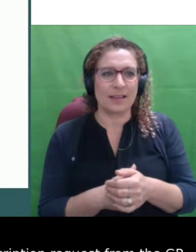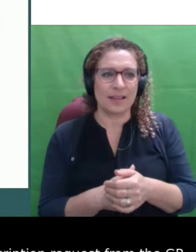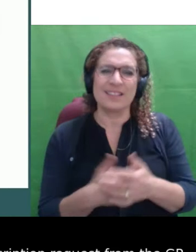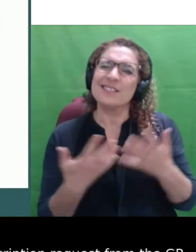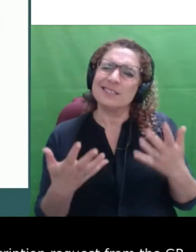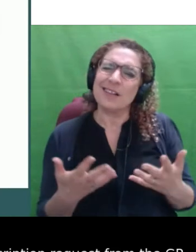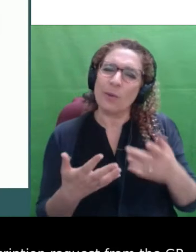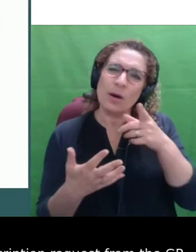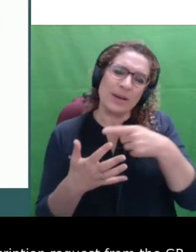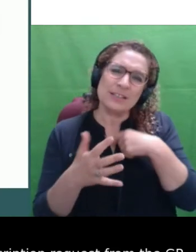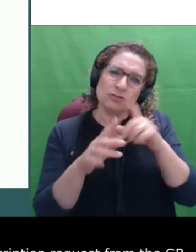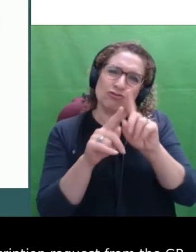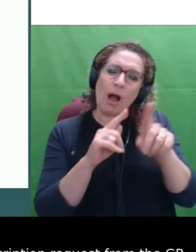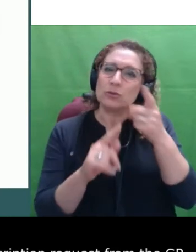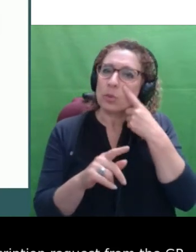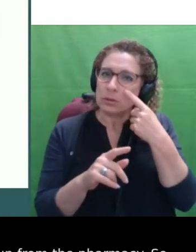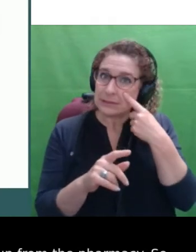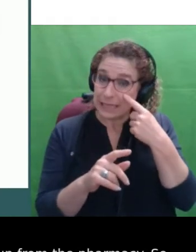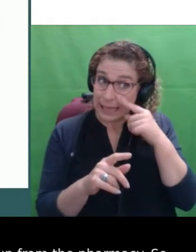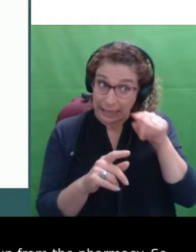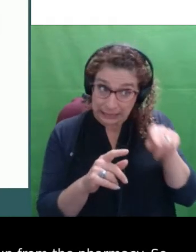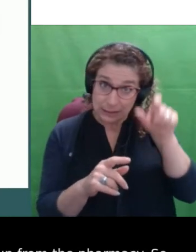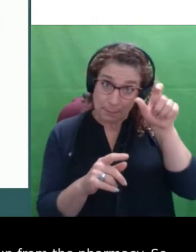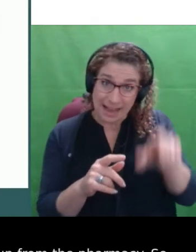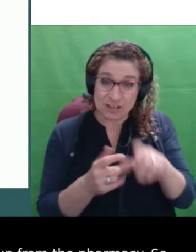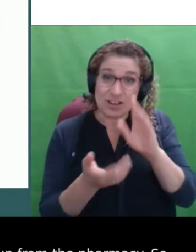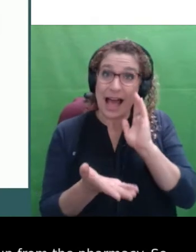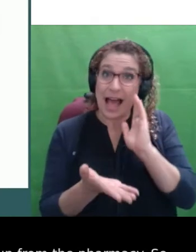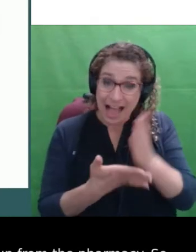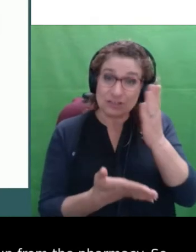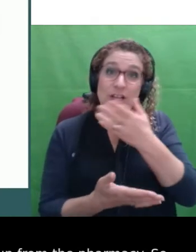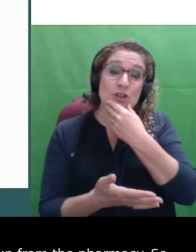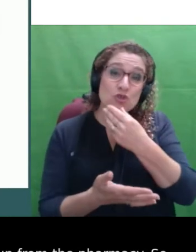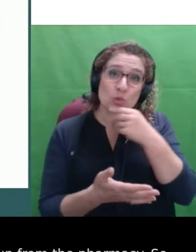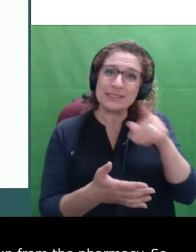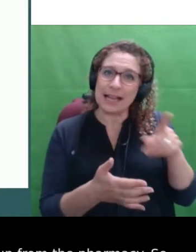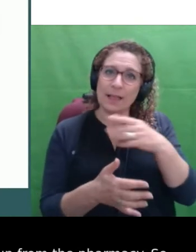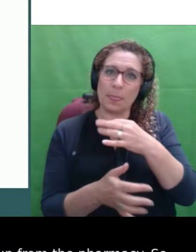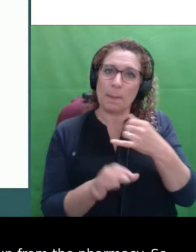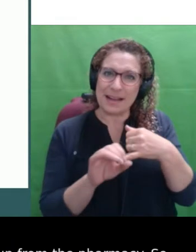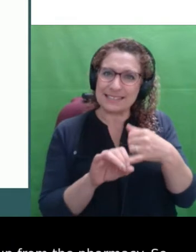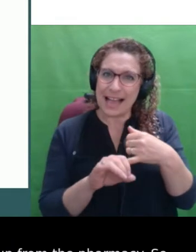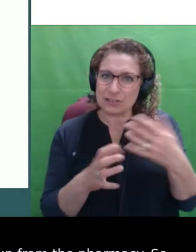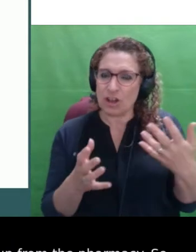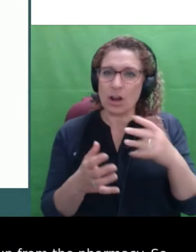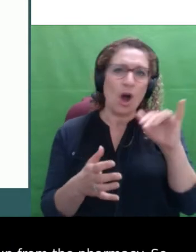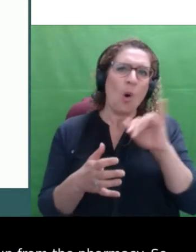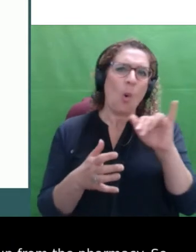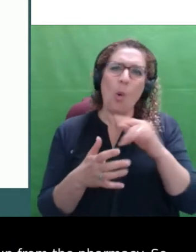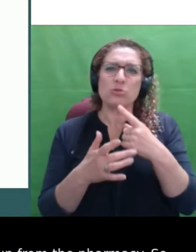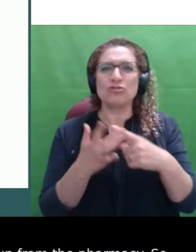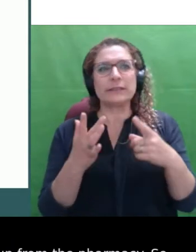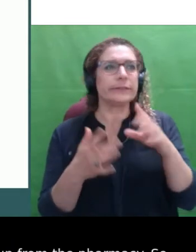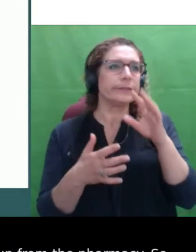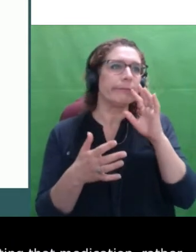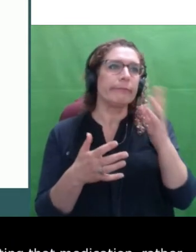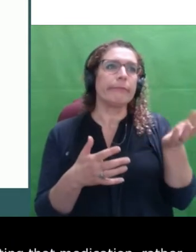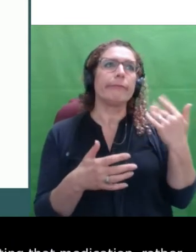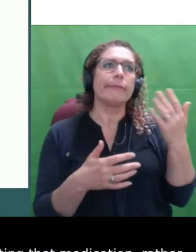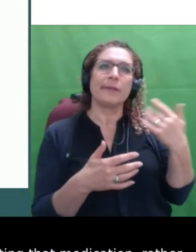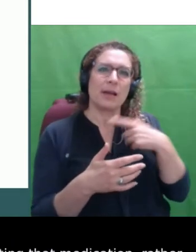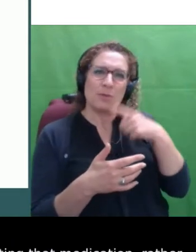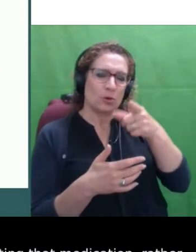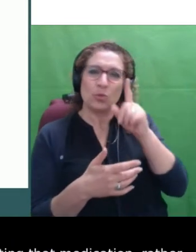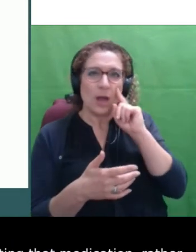about trying to see is that patient actually requesting that medication rather than um you can't actually prove they're